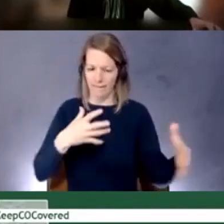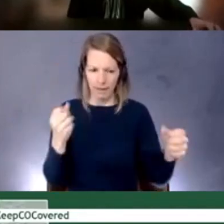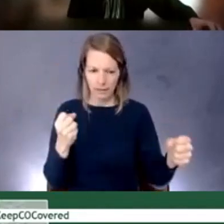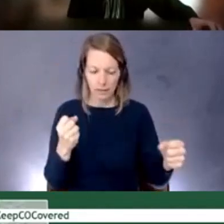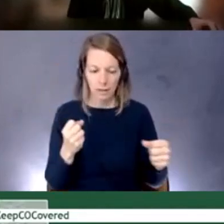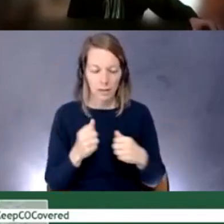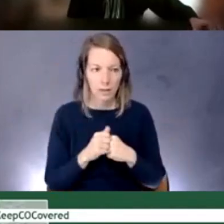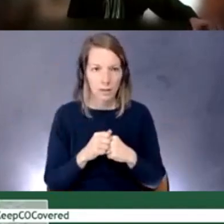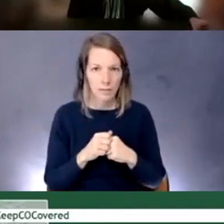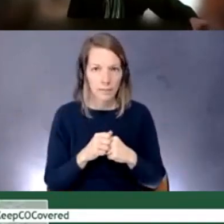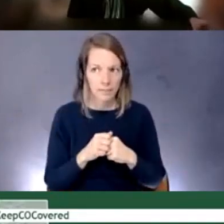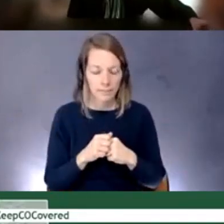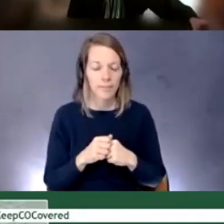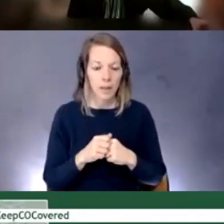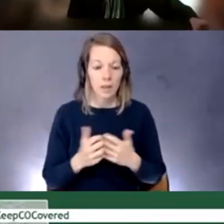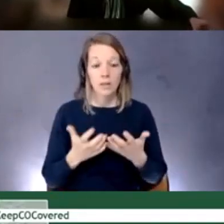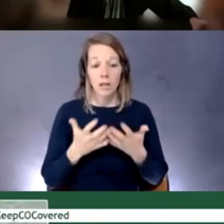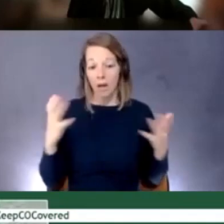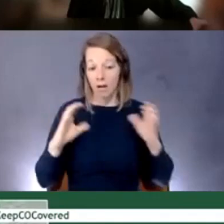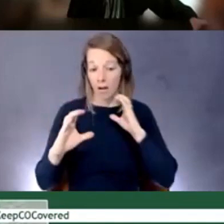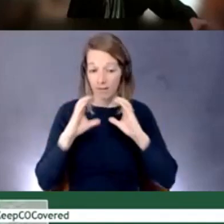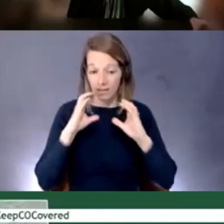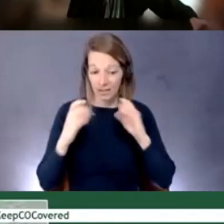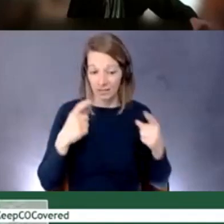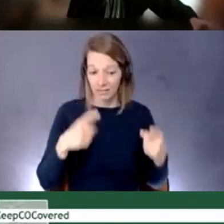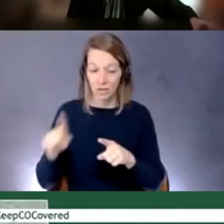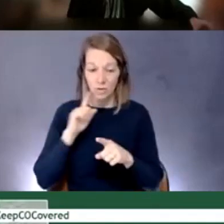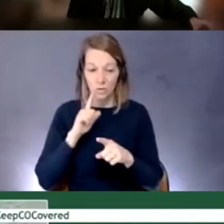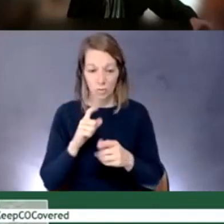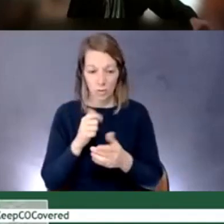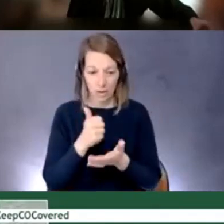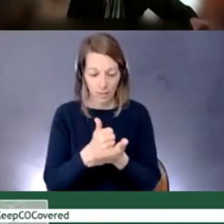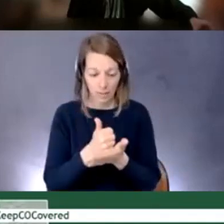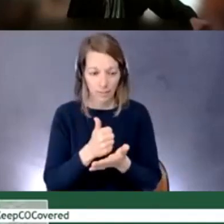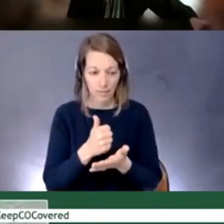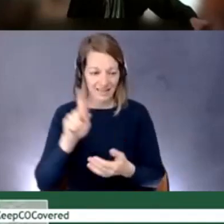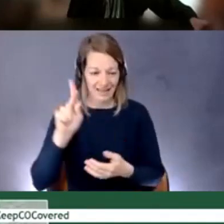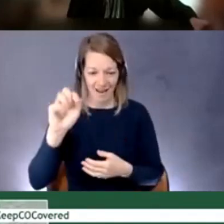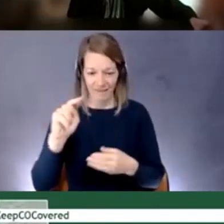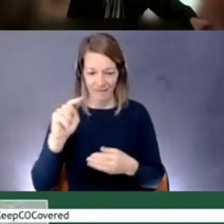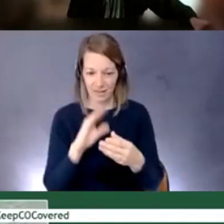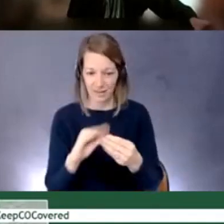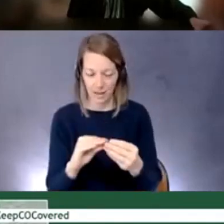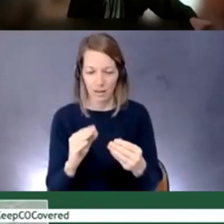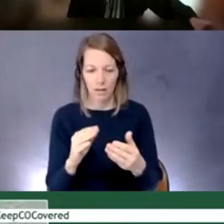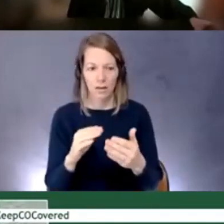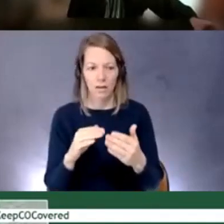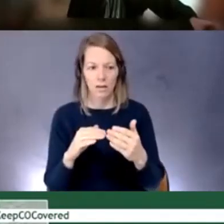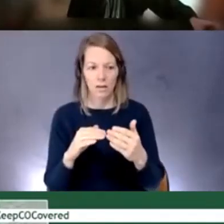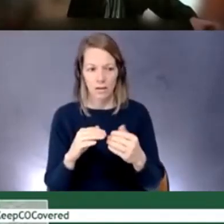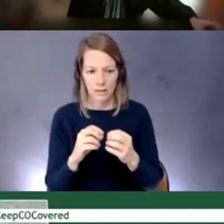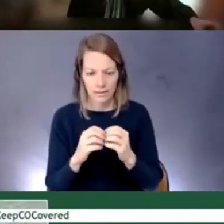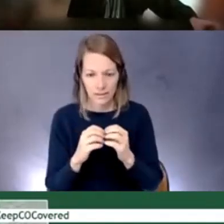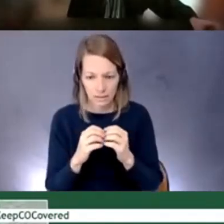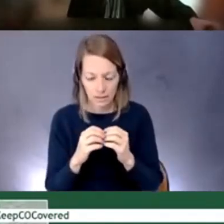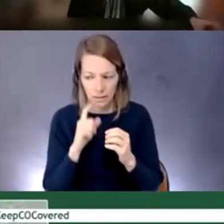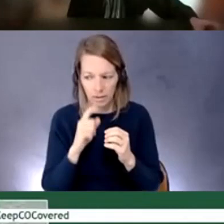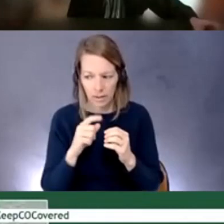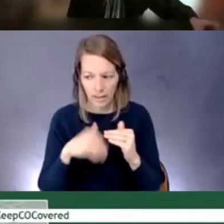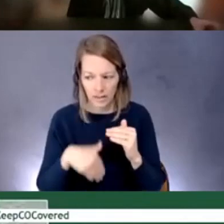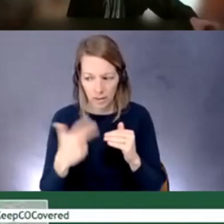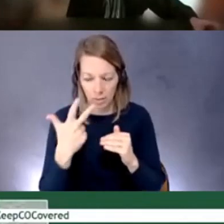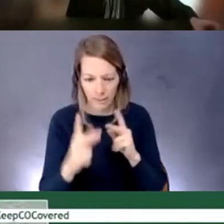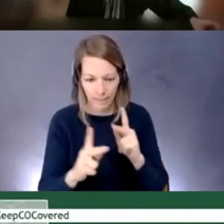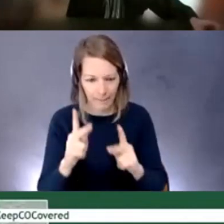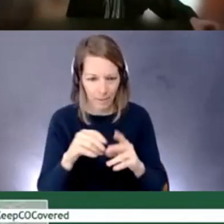of conversations to figure out how can we help our rurals. I think Nancy or Kevin said there was less than an average, or Michelle said less than 3 people in the